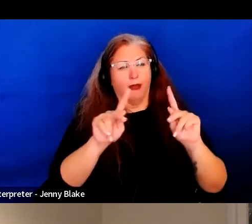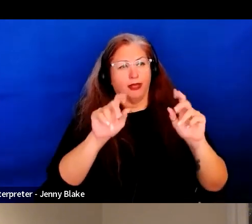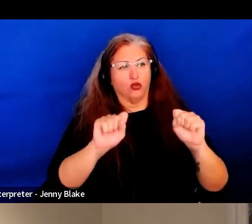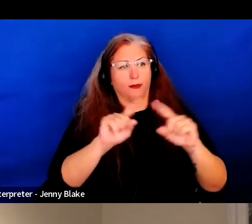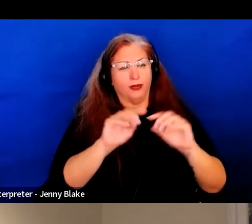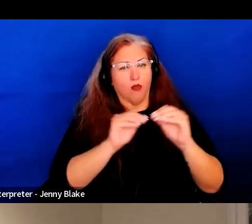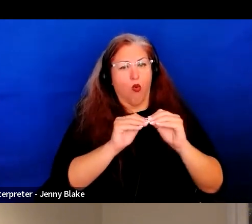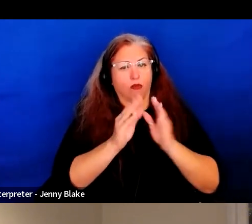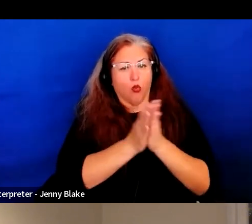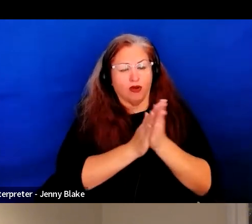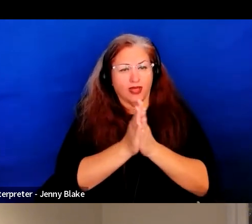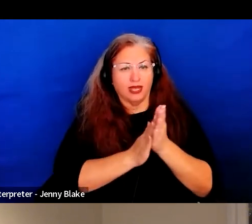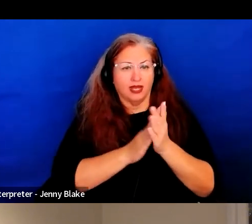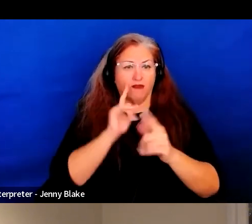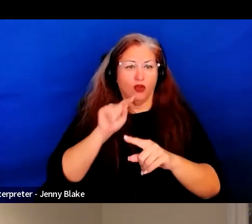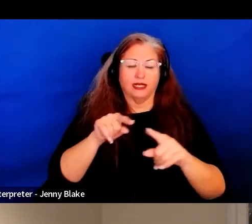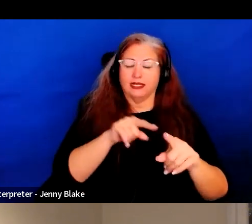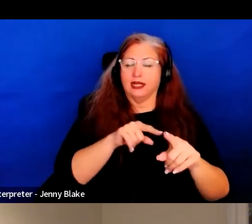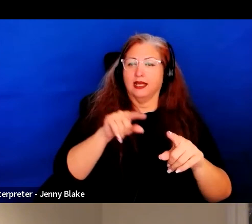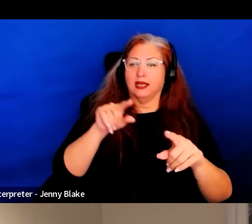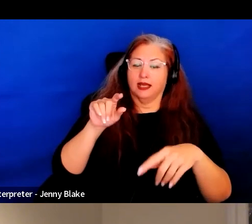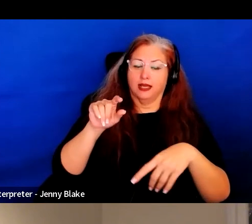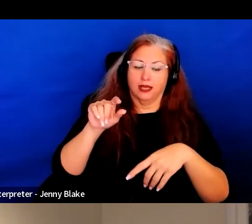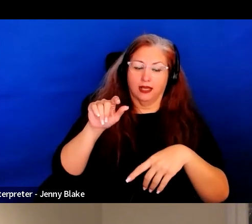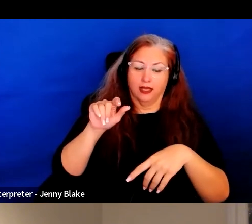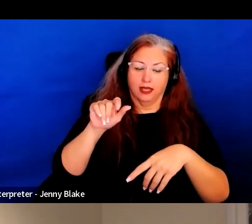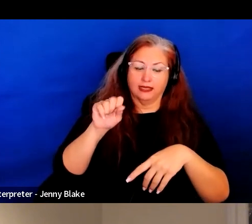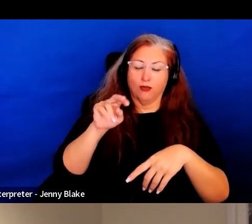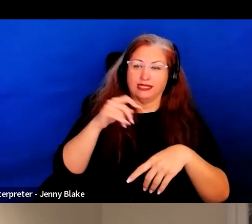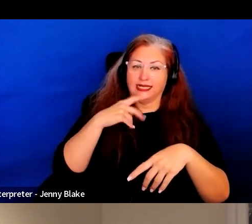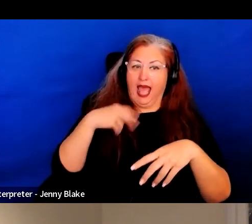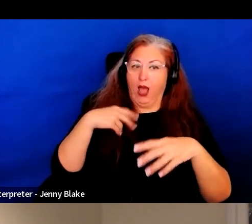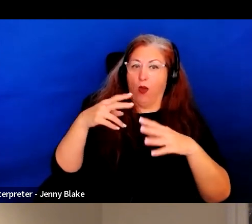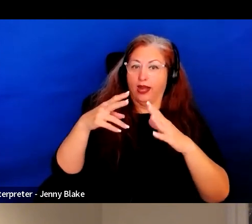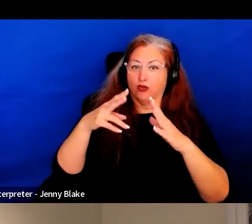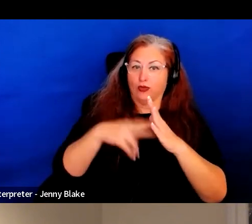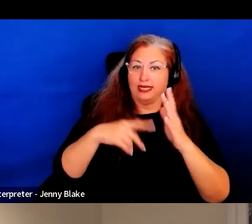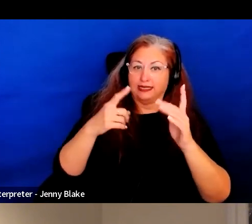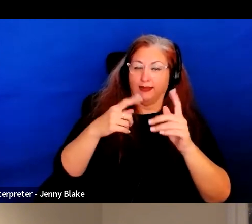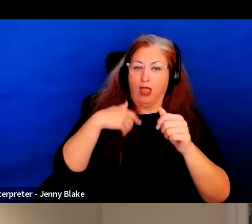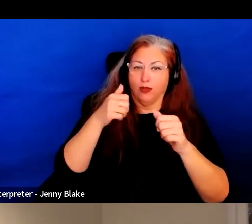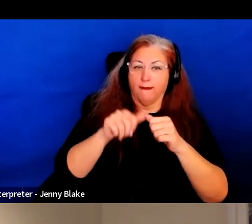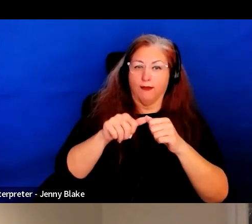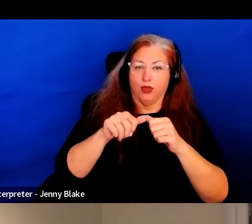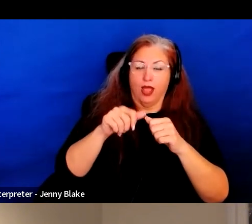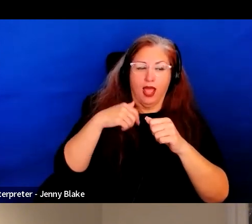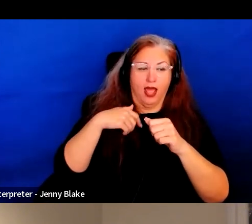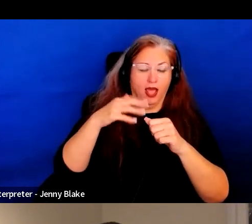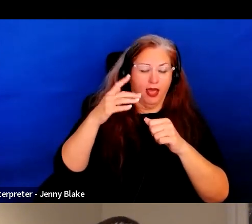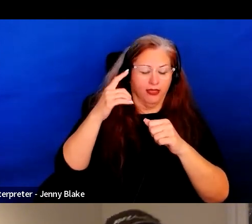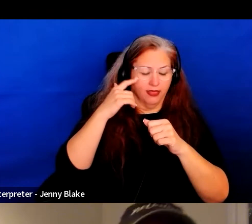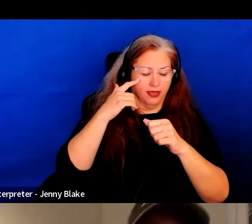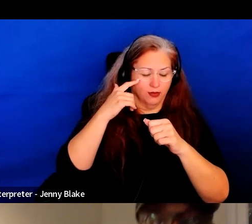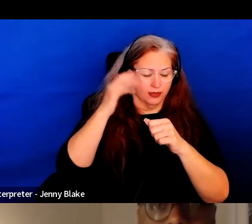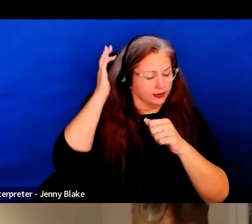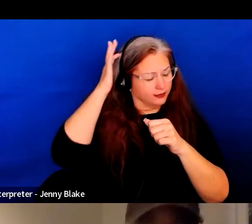media? I just want to quote something that I read on Instagram, you guys, from I think it was